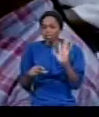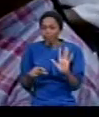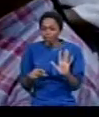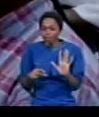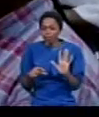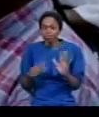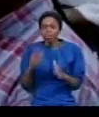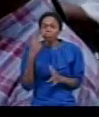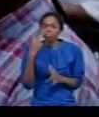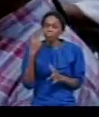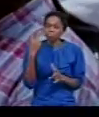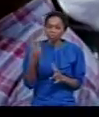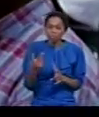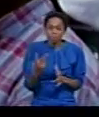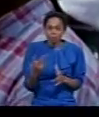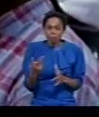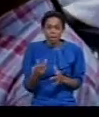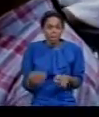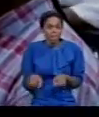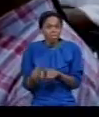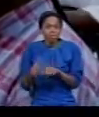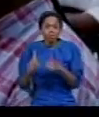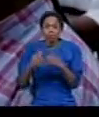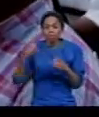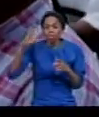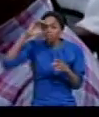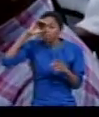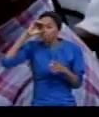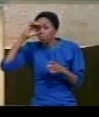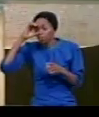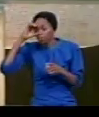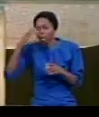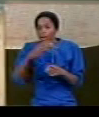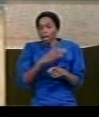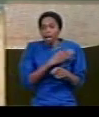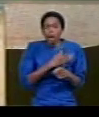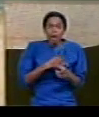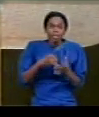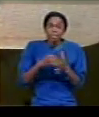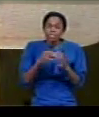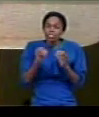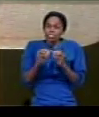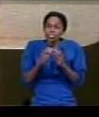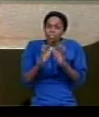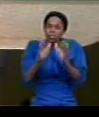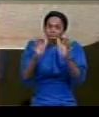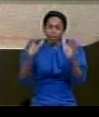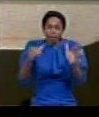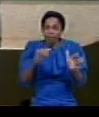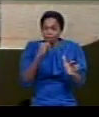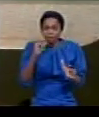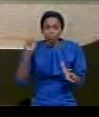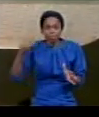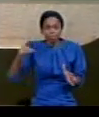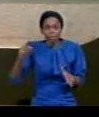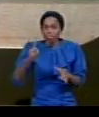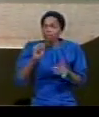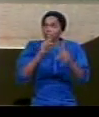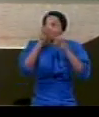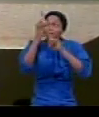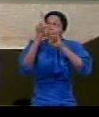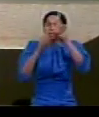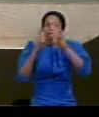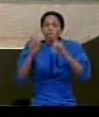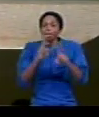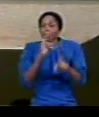5, behold, even to the moon, and it shineth not. Yea, the stars are